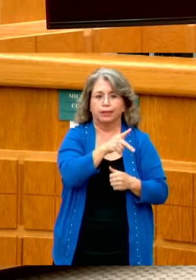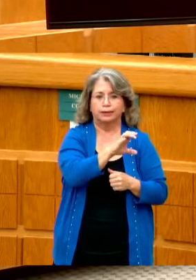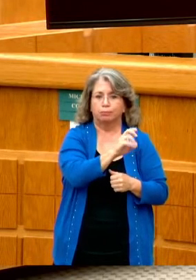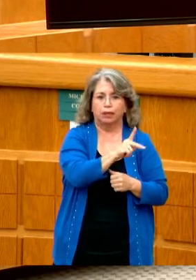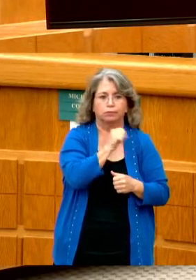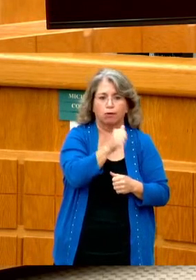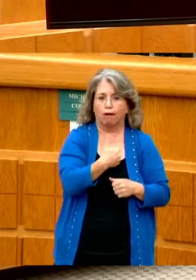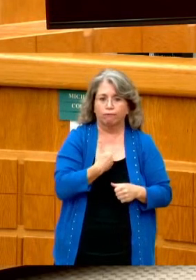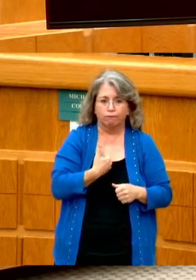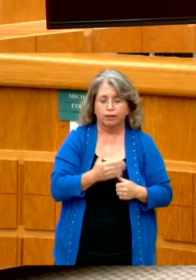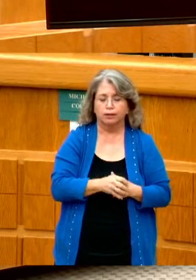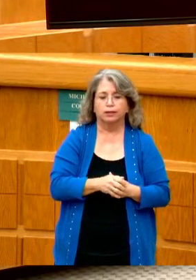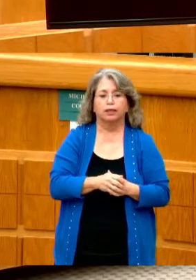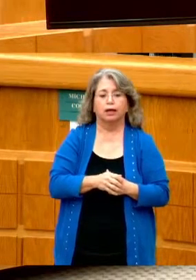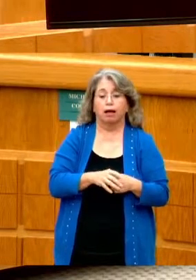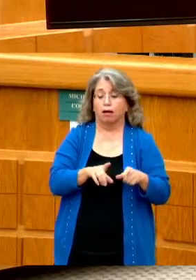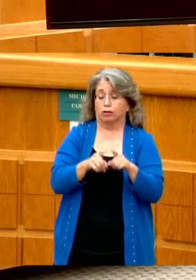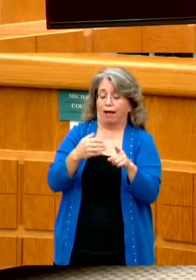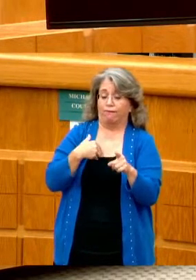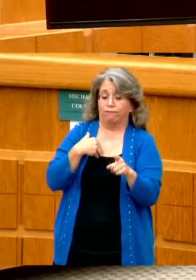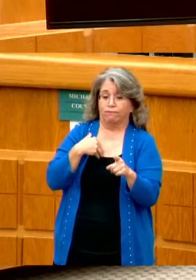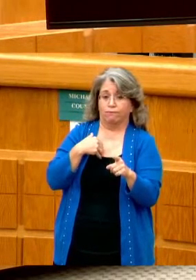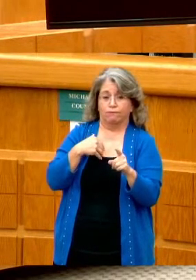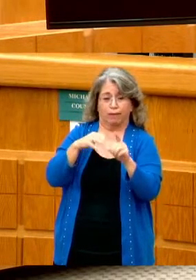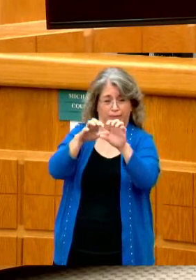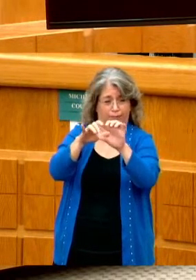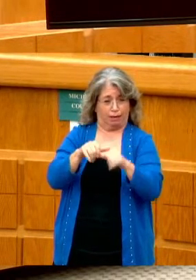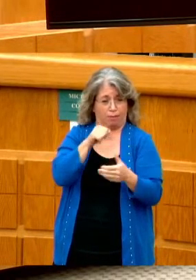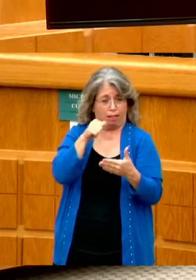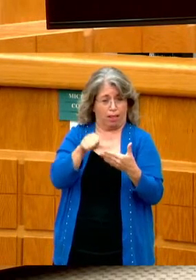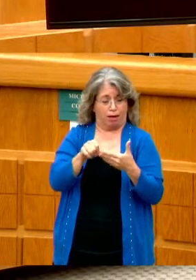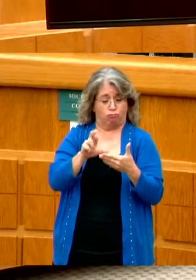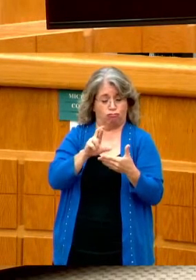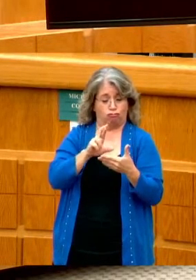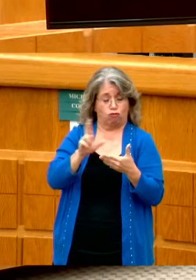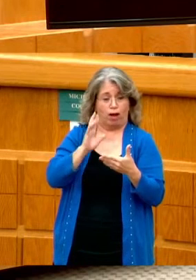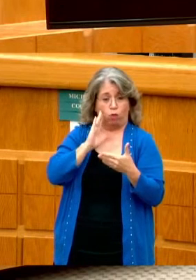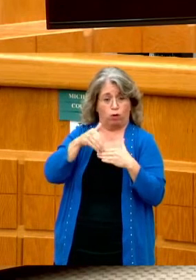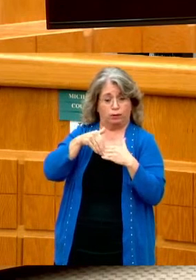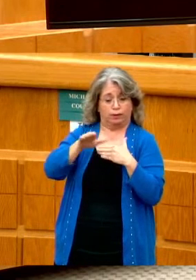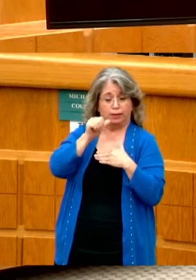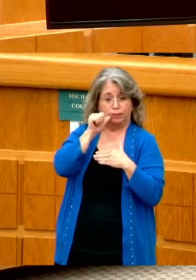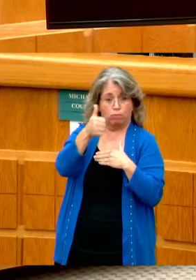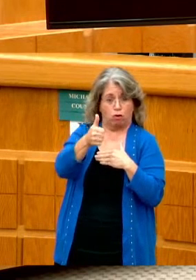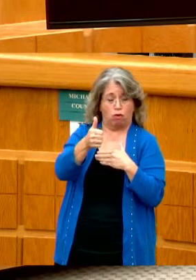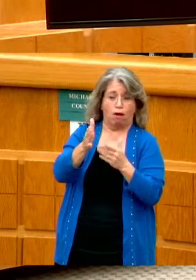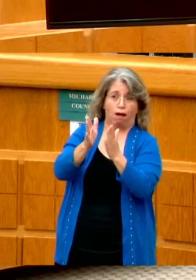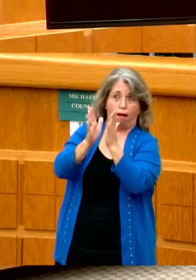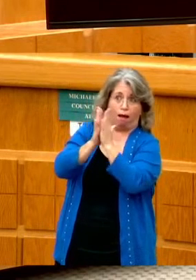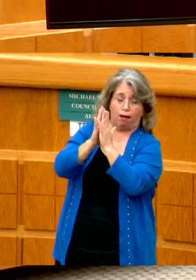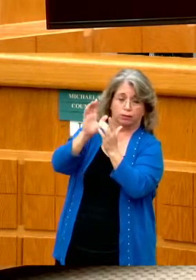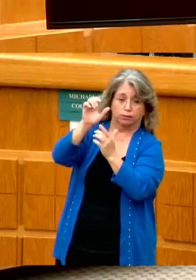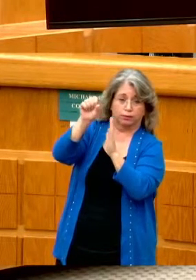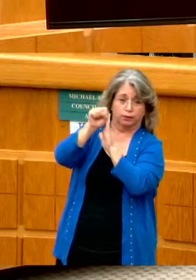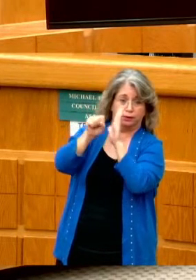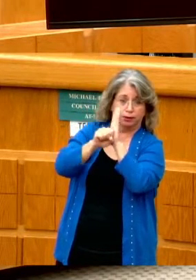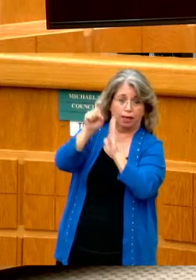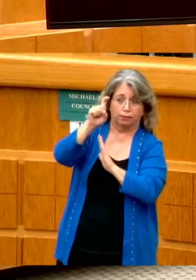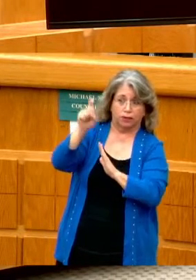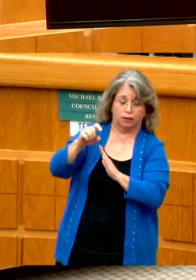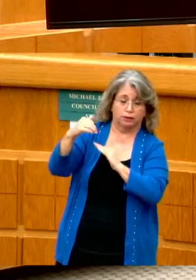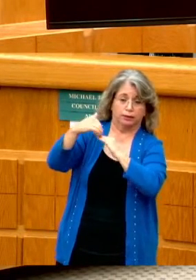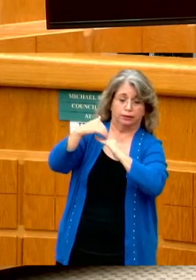letter almost drafted. It'll be ready to send tomorrow, asking the state of Texas to send us more vaccine because we need